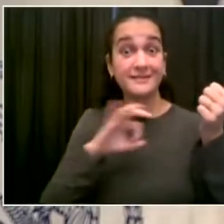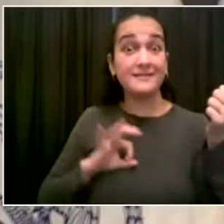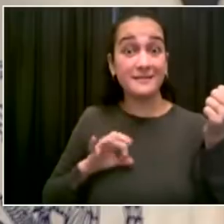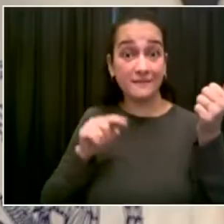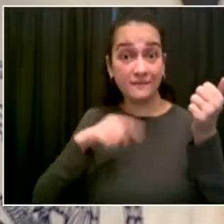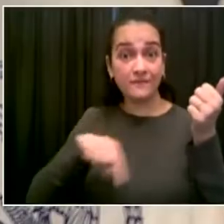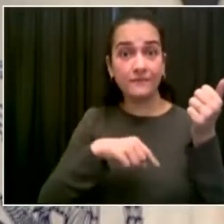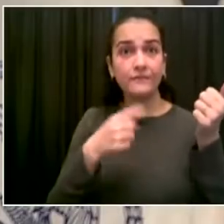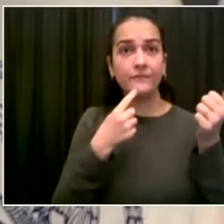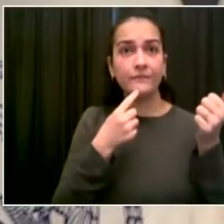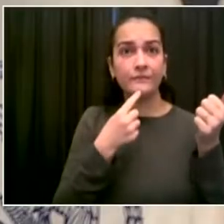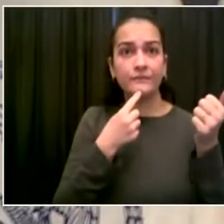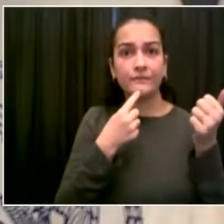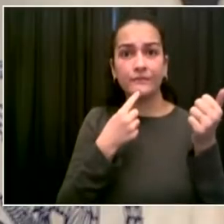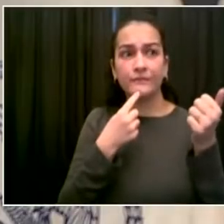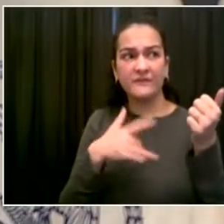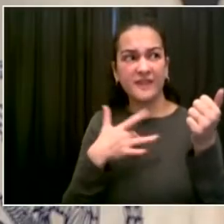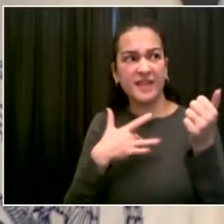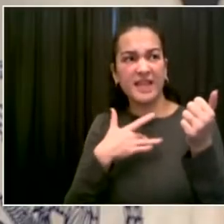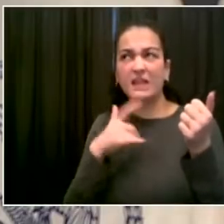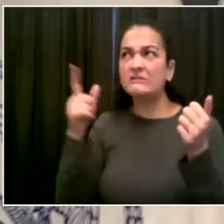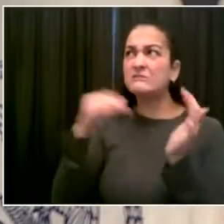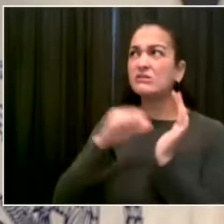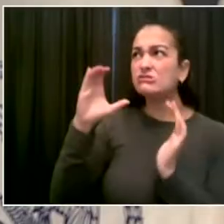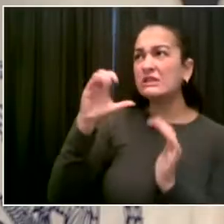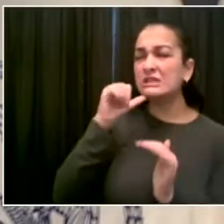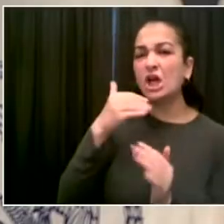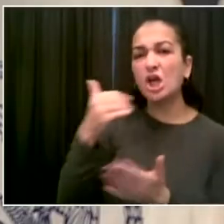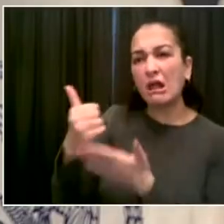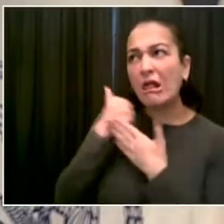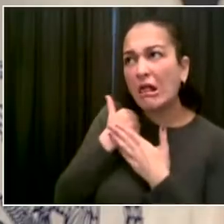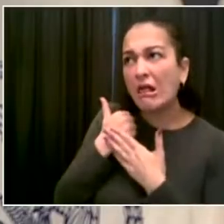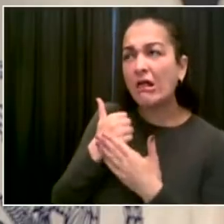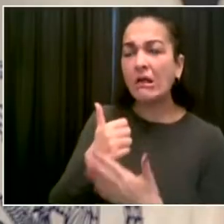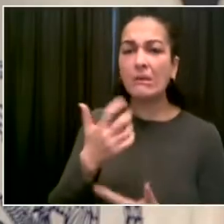who swore an oath to serve the public should be thinking about the public.